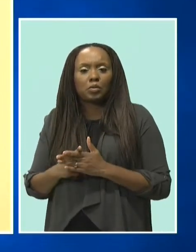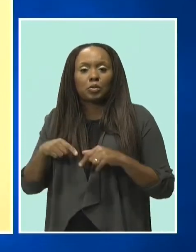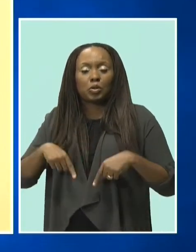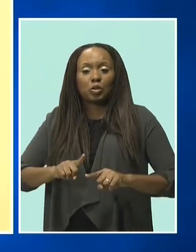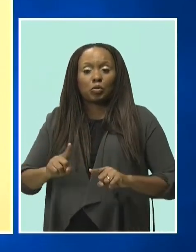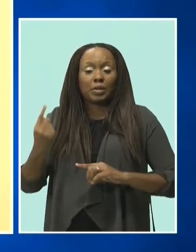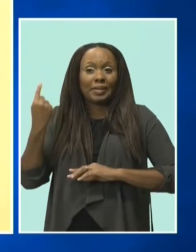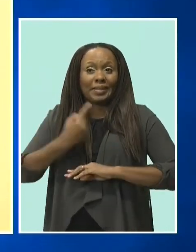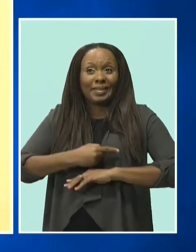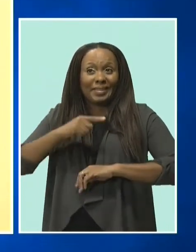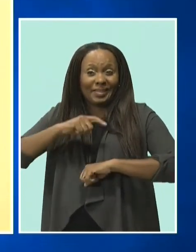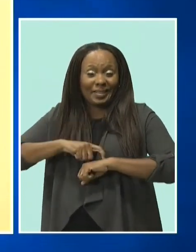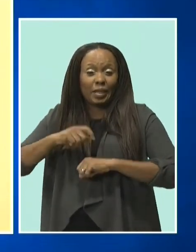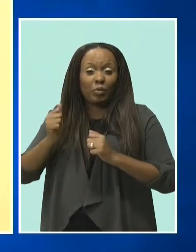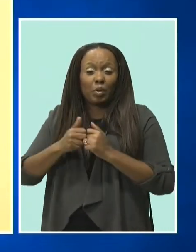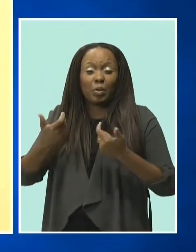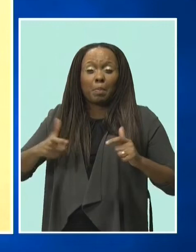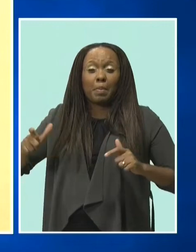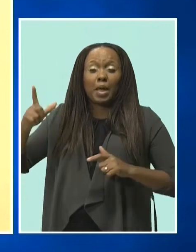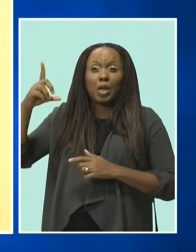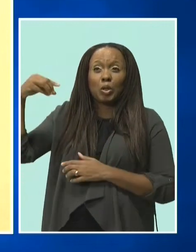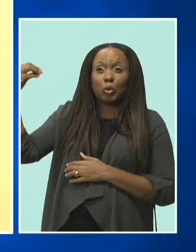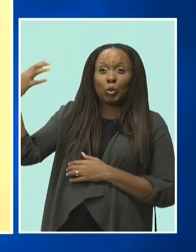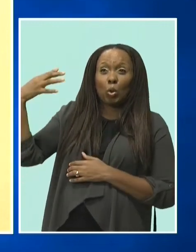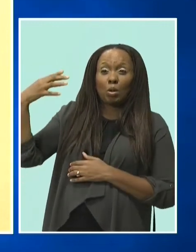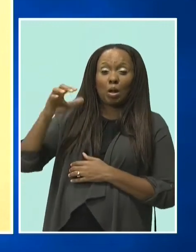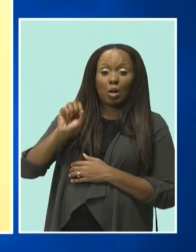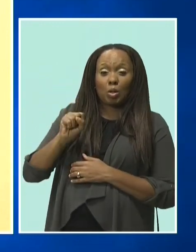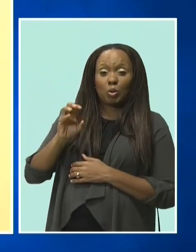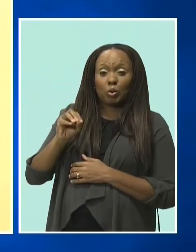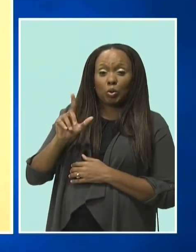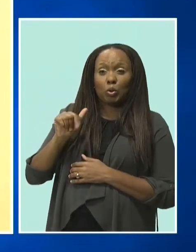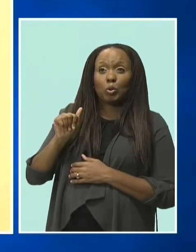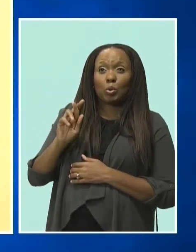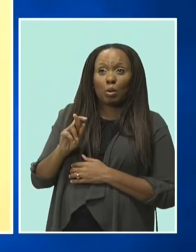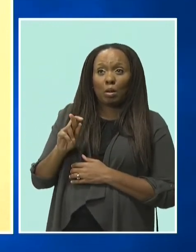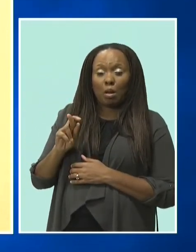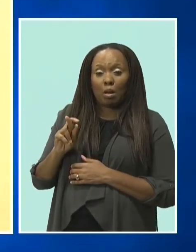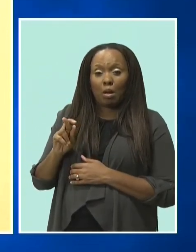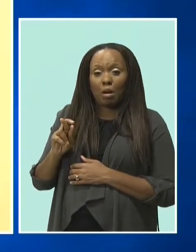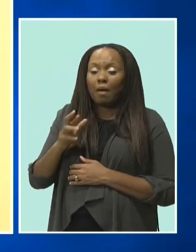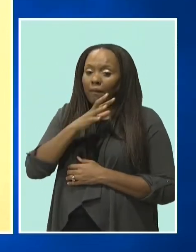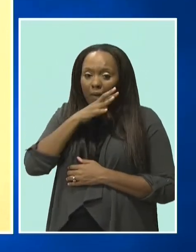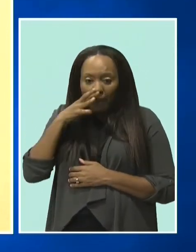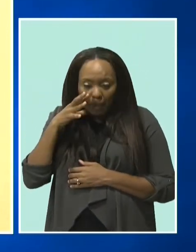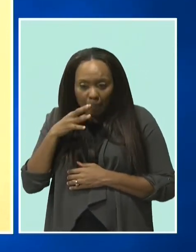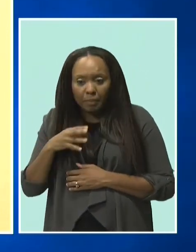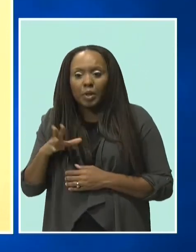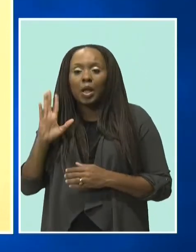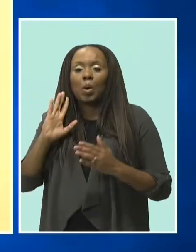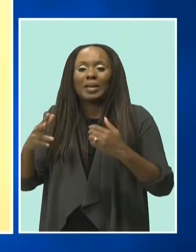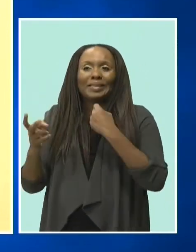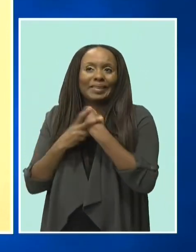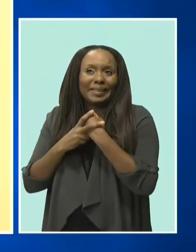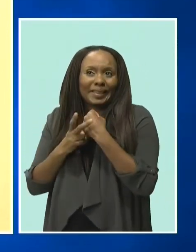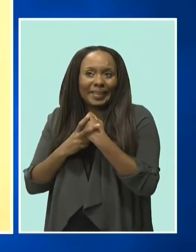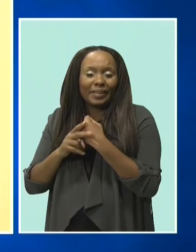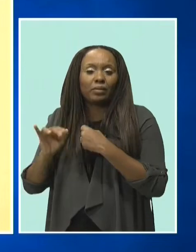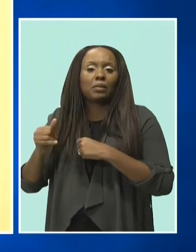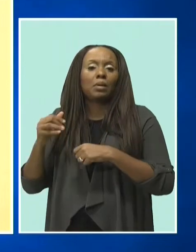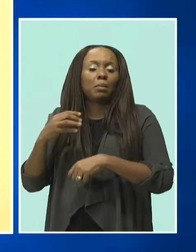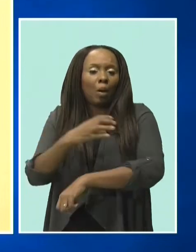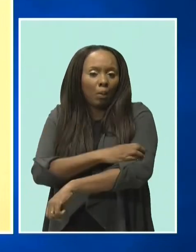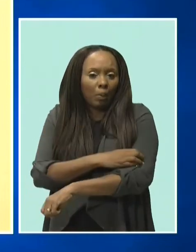daytime with a large solar farm in excess of 50 plus megawatts, storing the excess power while supplying a